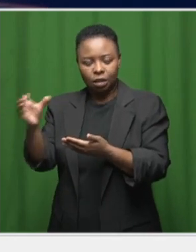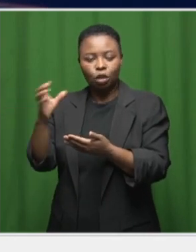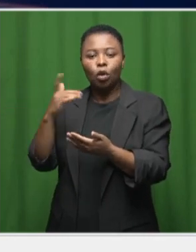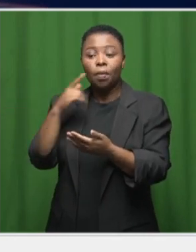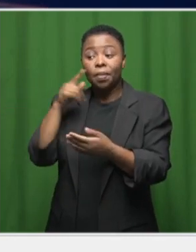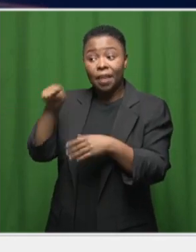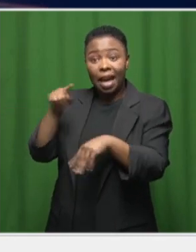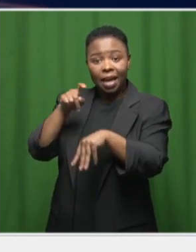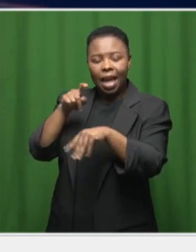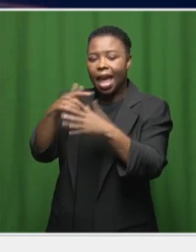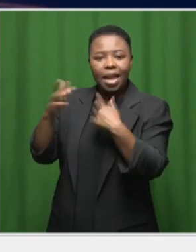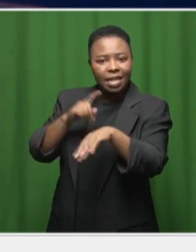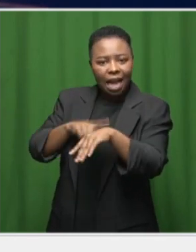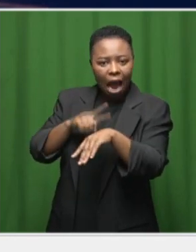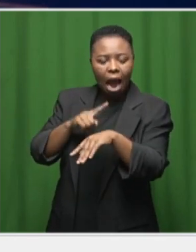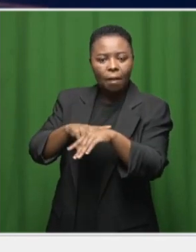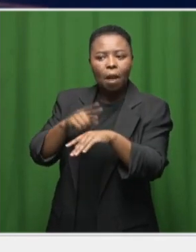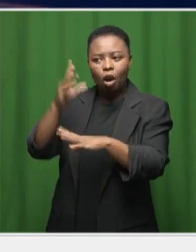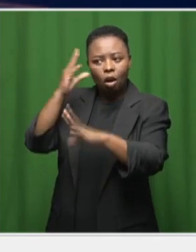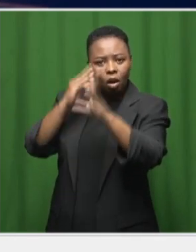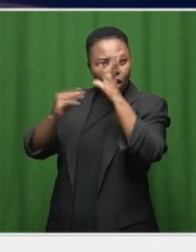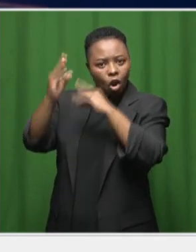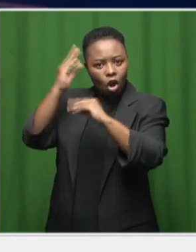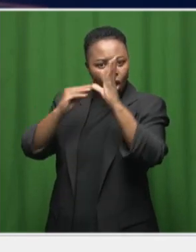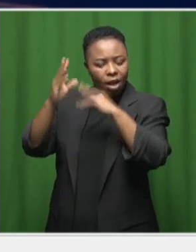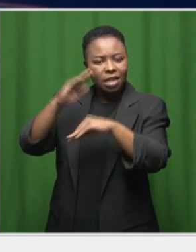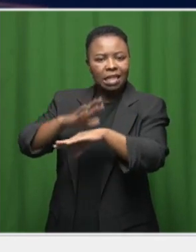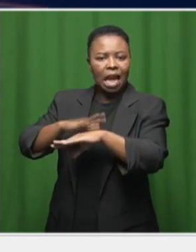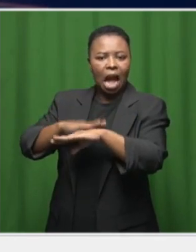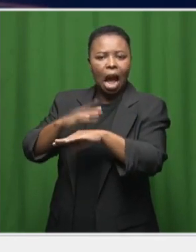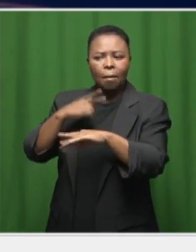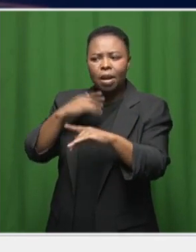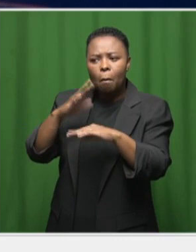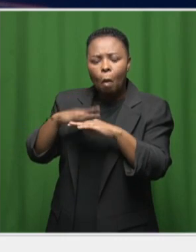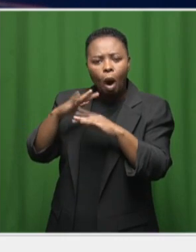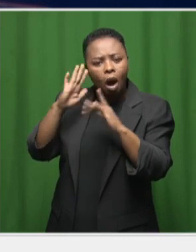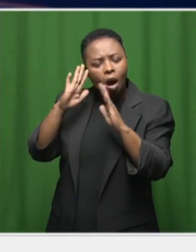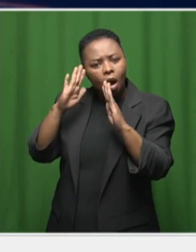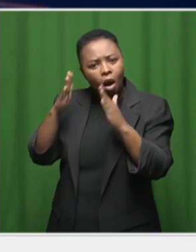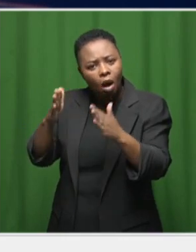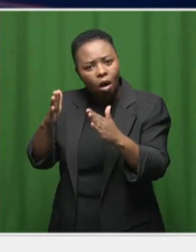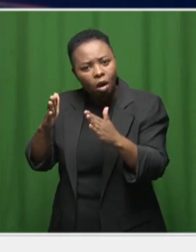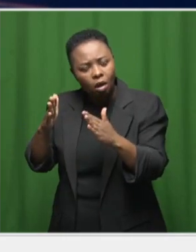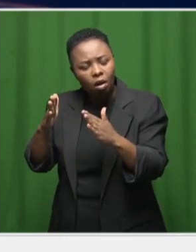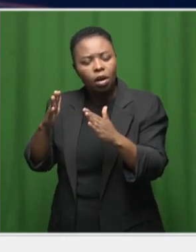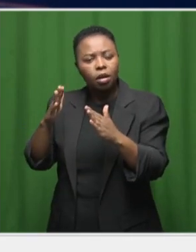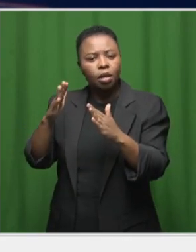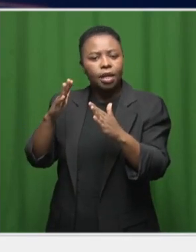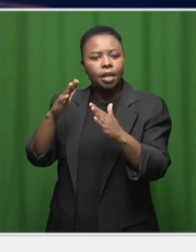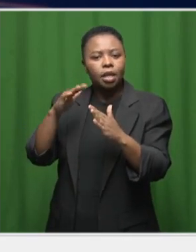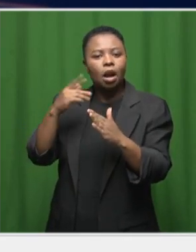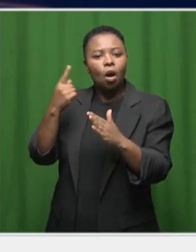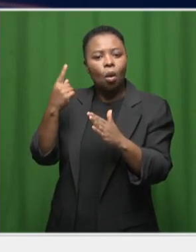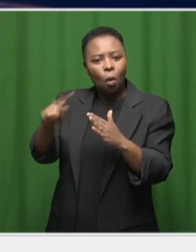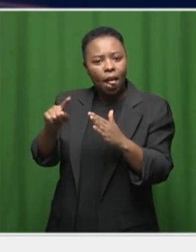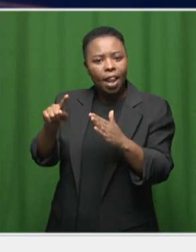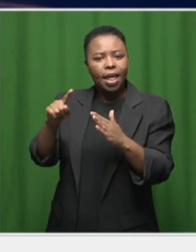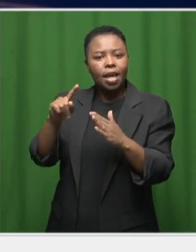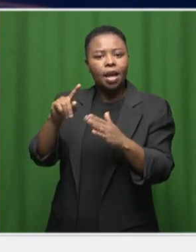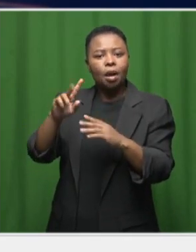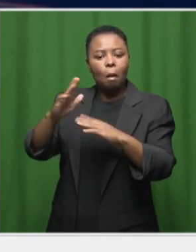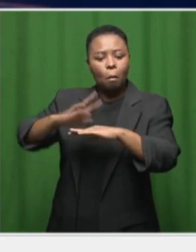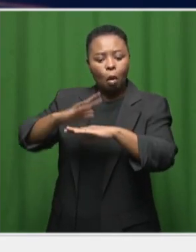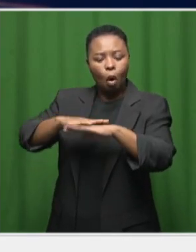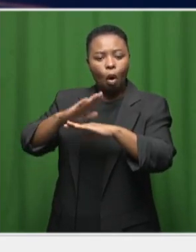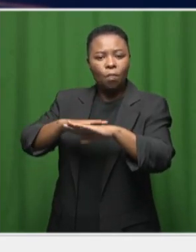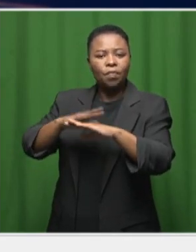teachable moment, you know. And it kind of caught my attention, and it made me realize that there's this re-education happening.